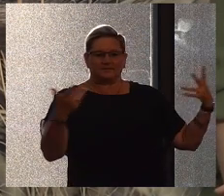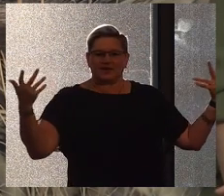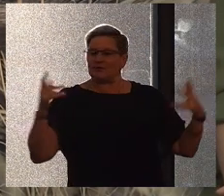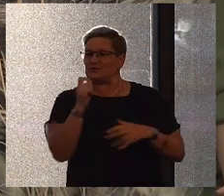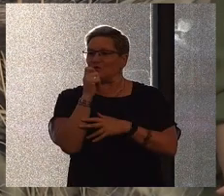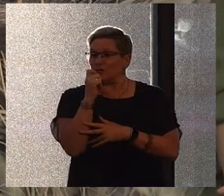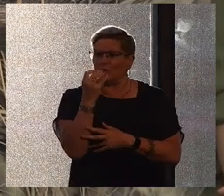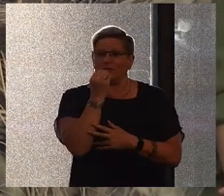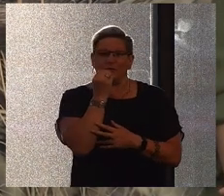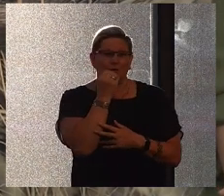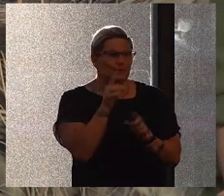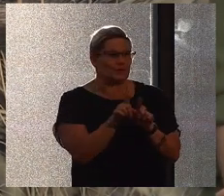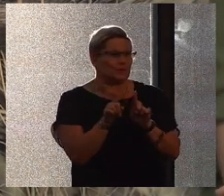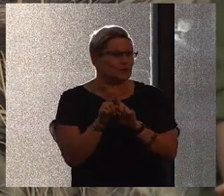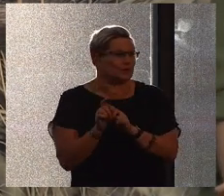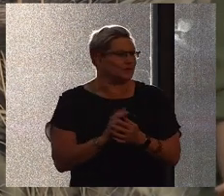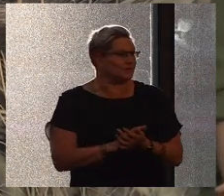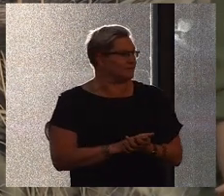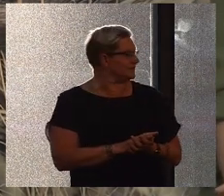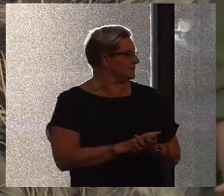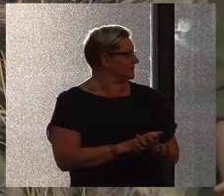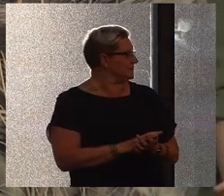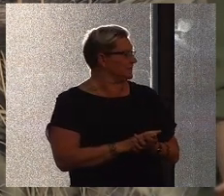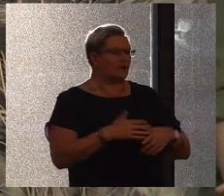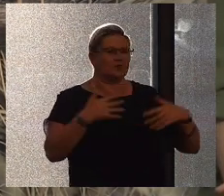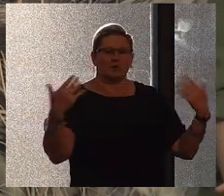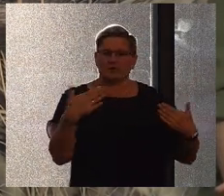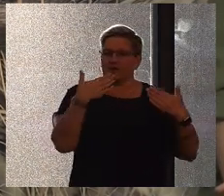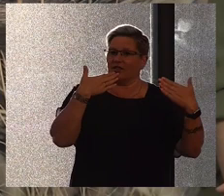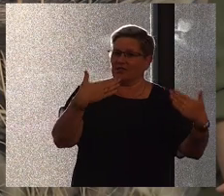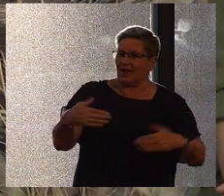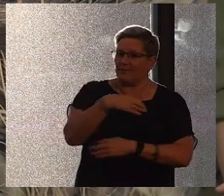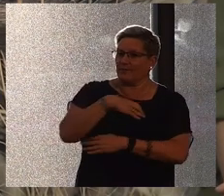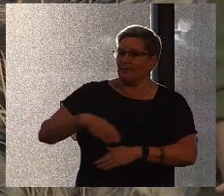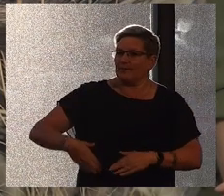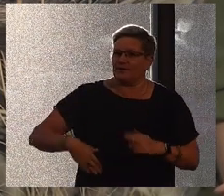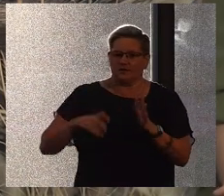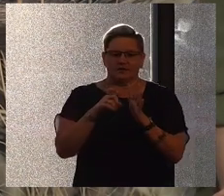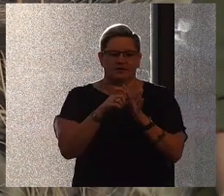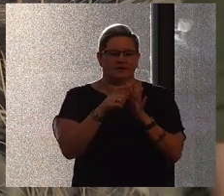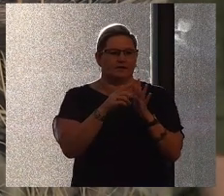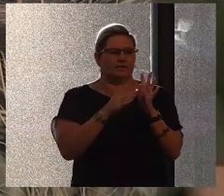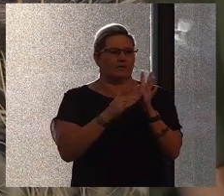and soon you'll have food. We also want to thank Minister Demopoulos for joining here